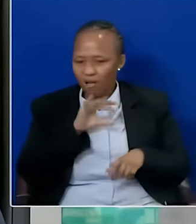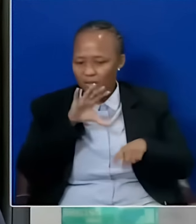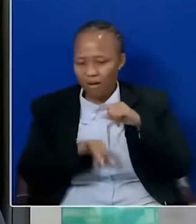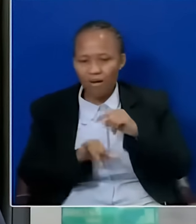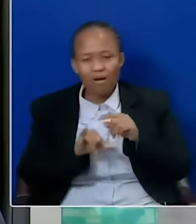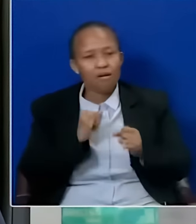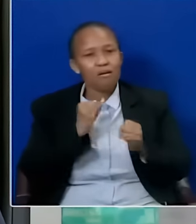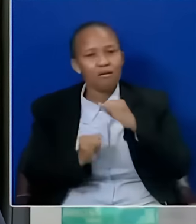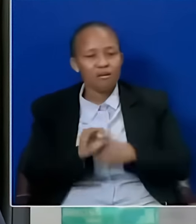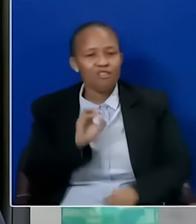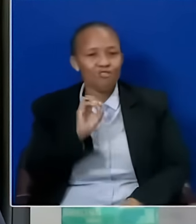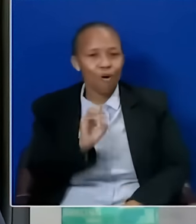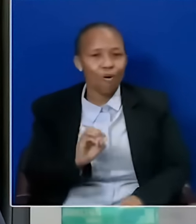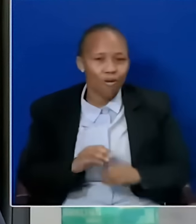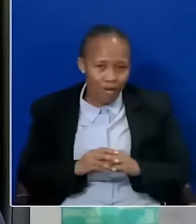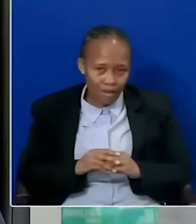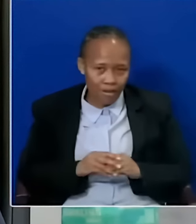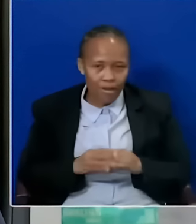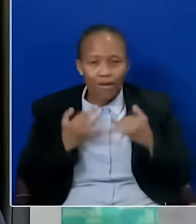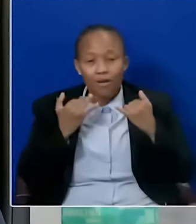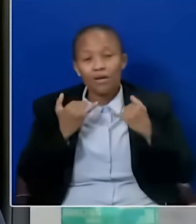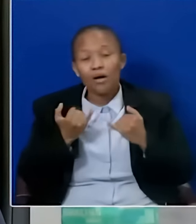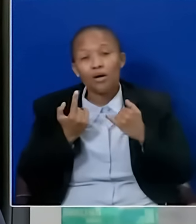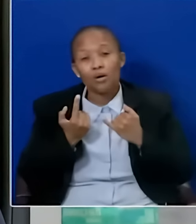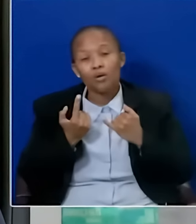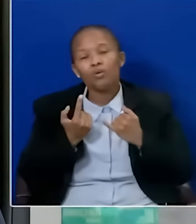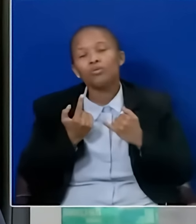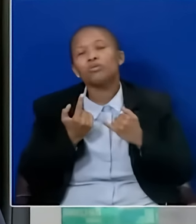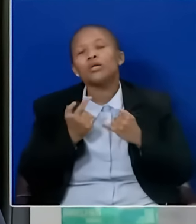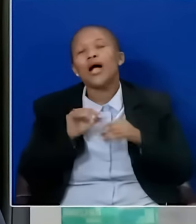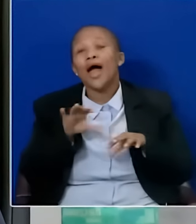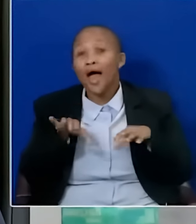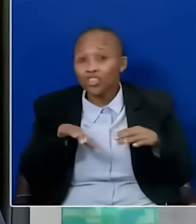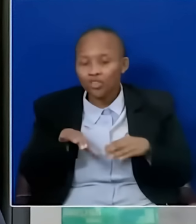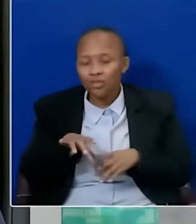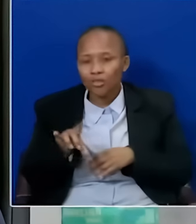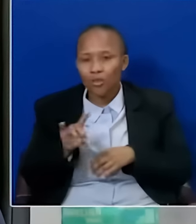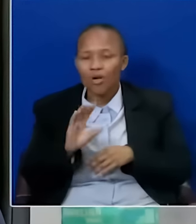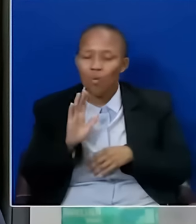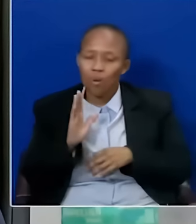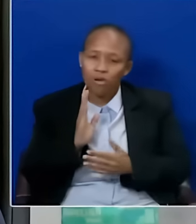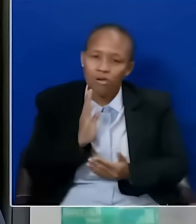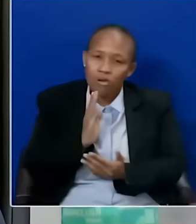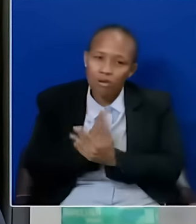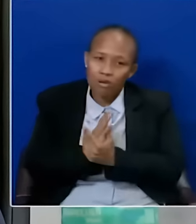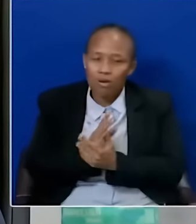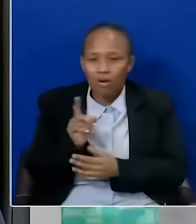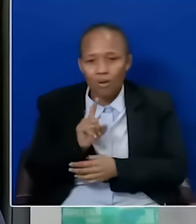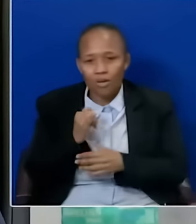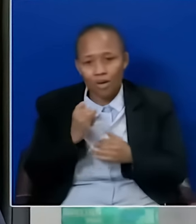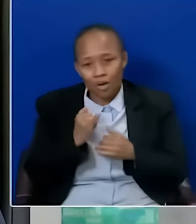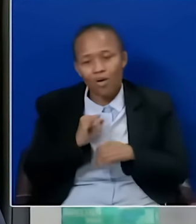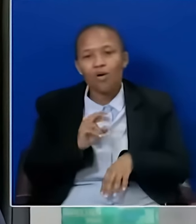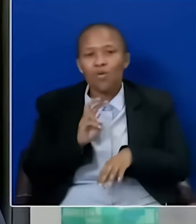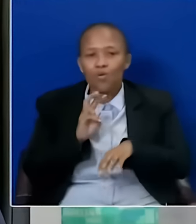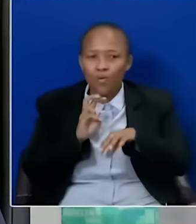The next course of action will then determine if you have to recall the previous statement and issue